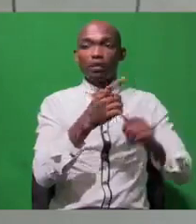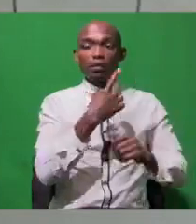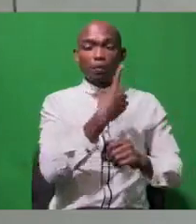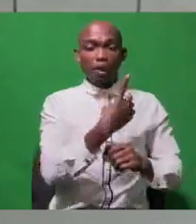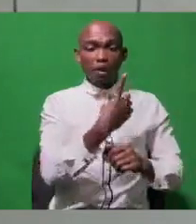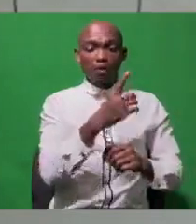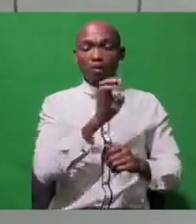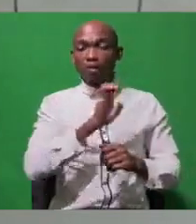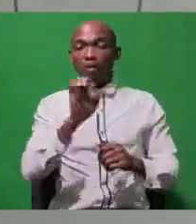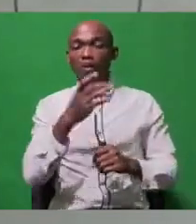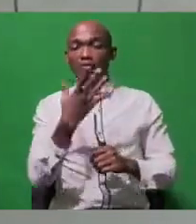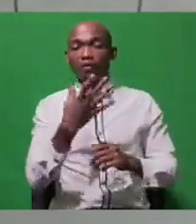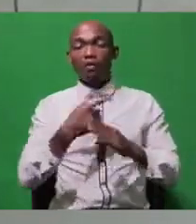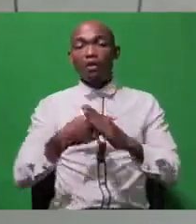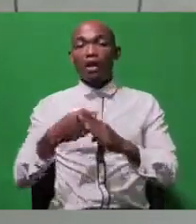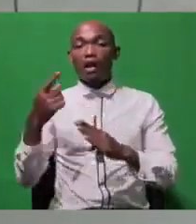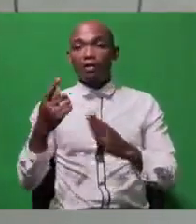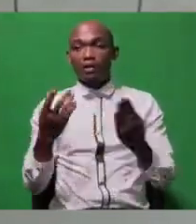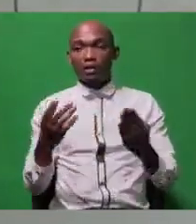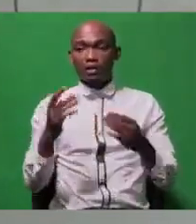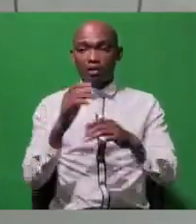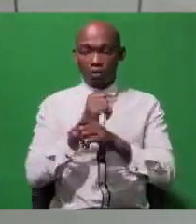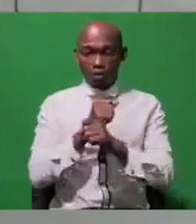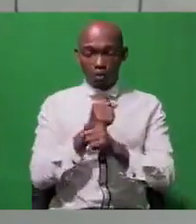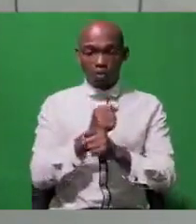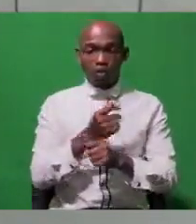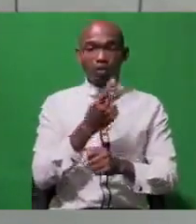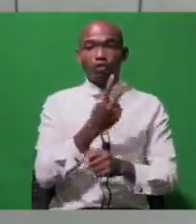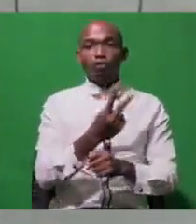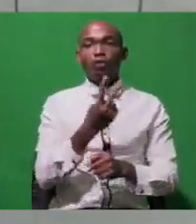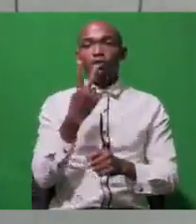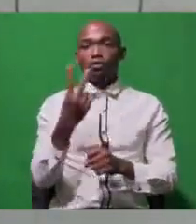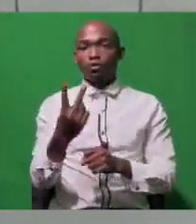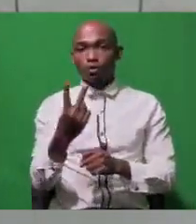1,500, you got